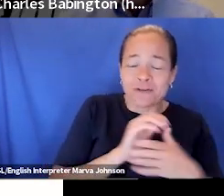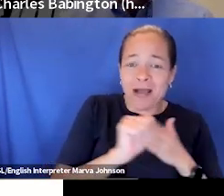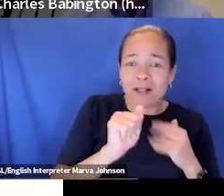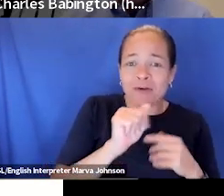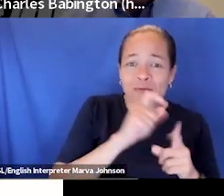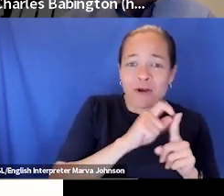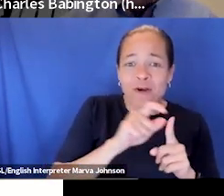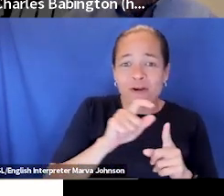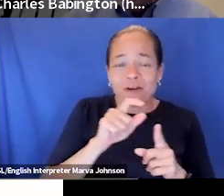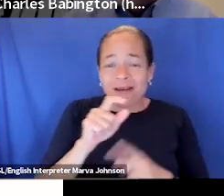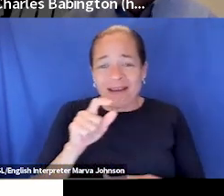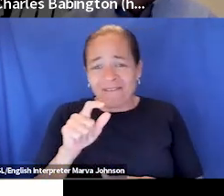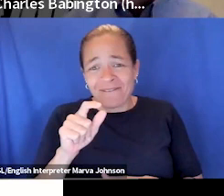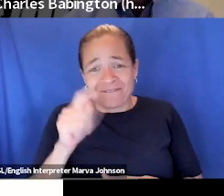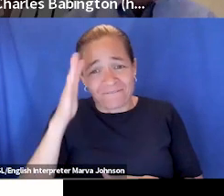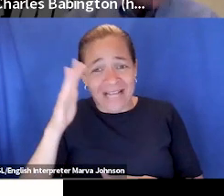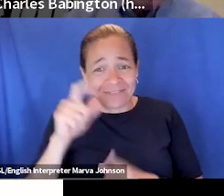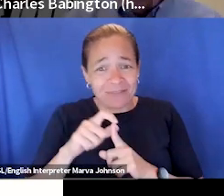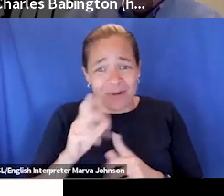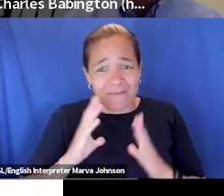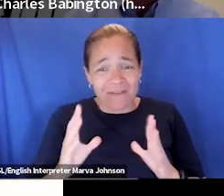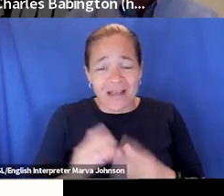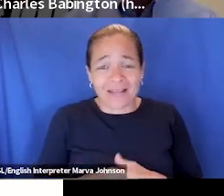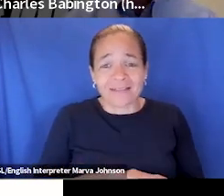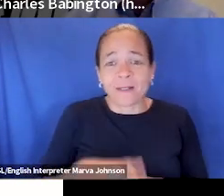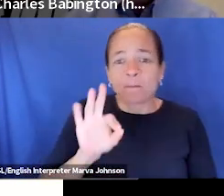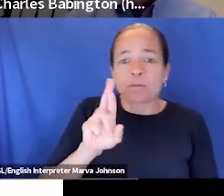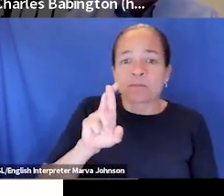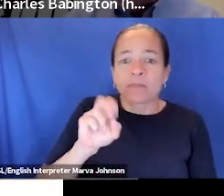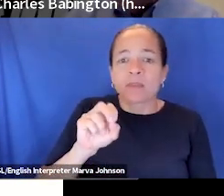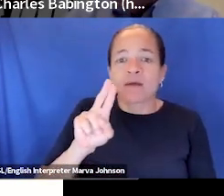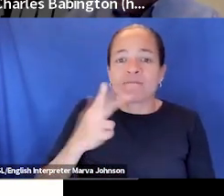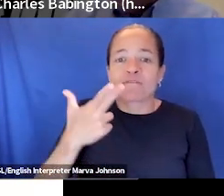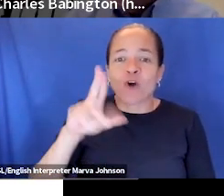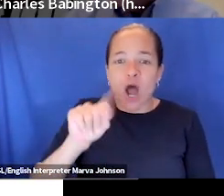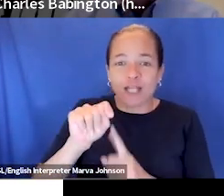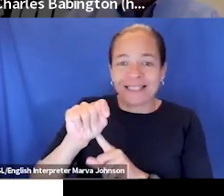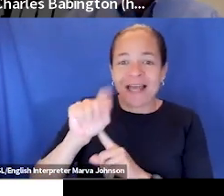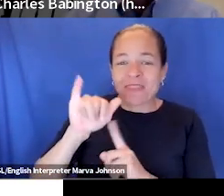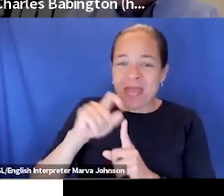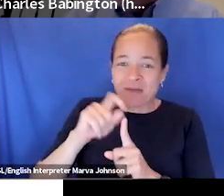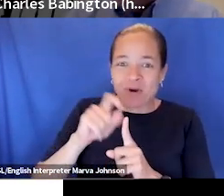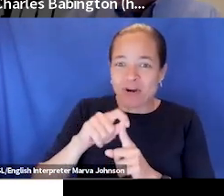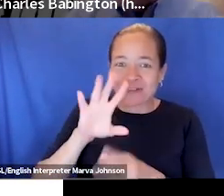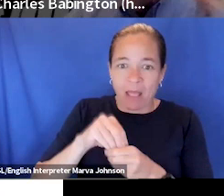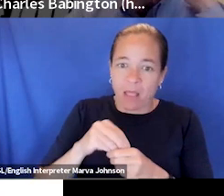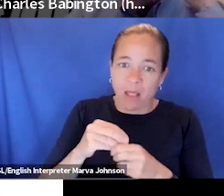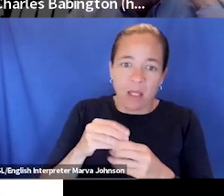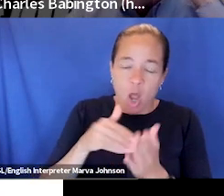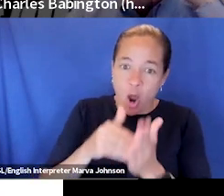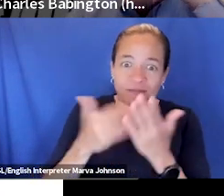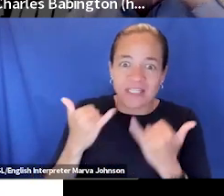like, and a lot of them become fads, you know, fraught. You can't read a news story these days without the word fraught. It just means complex